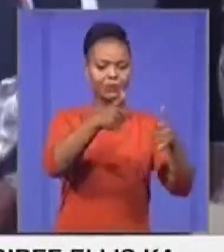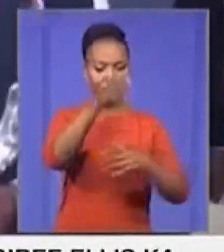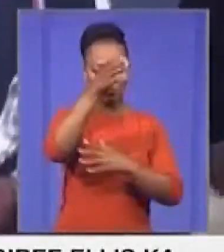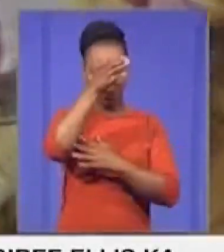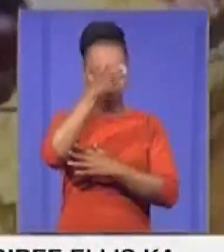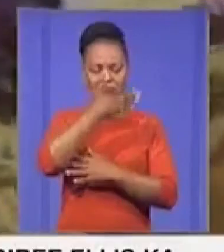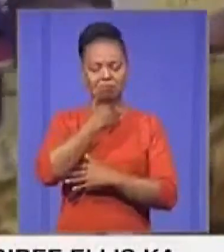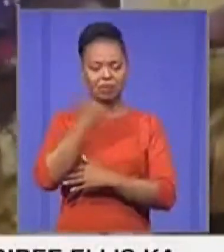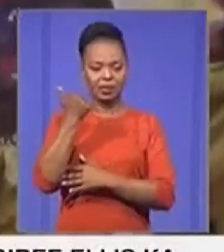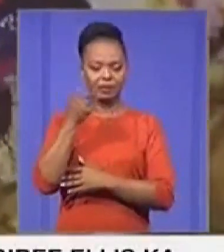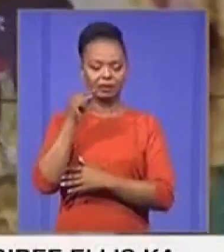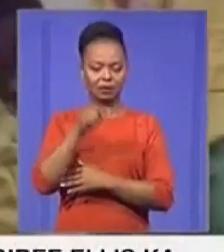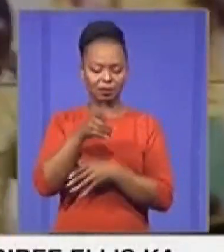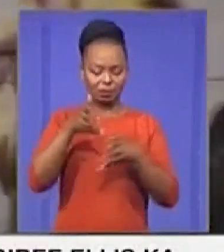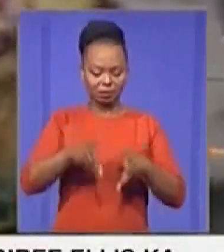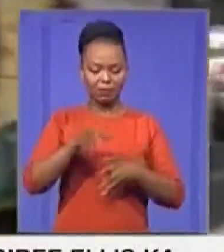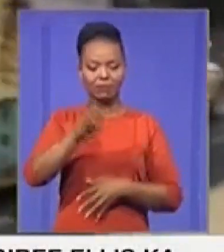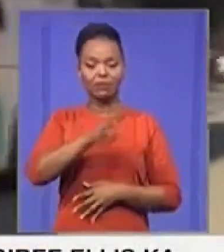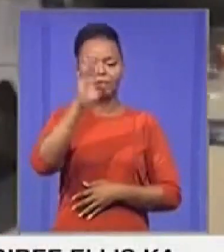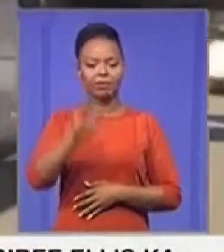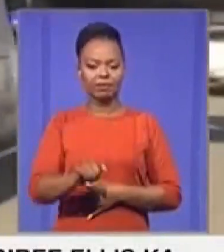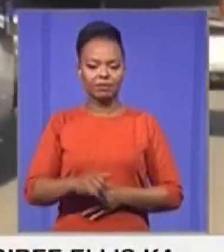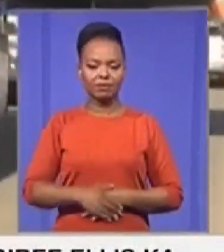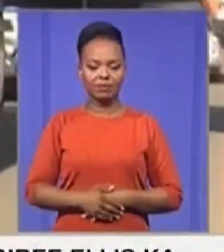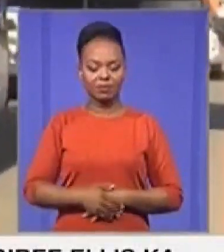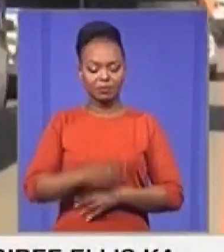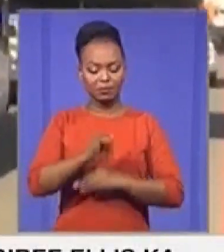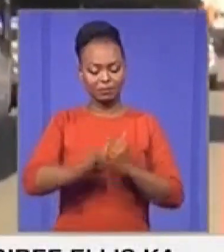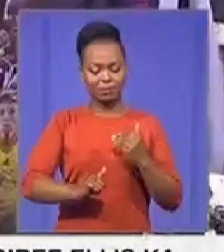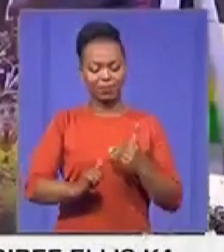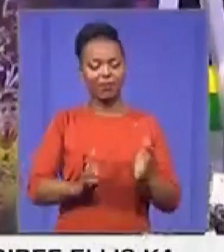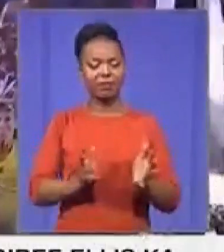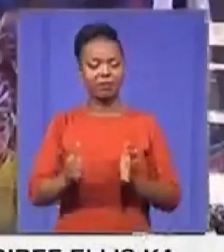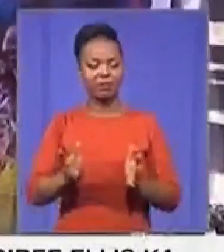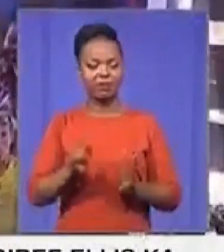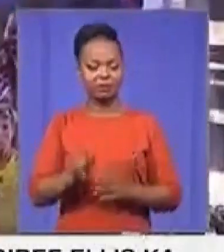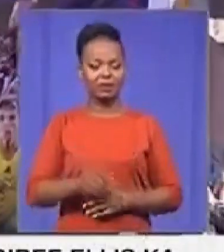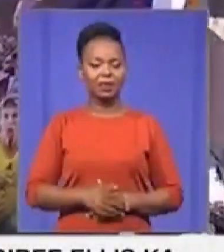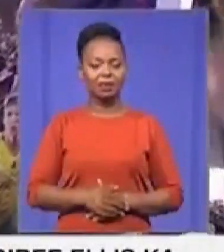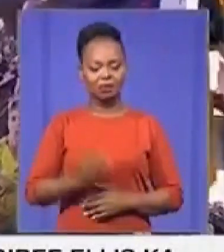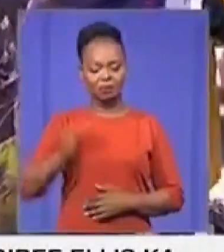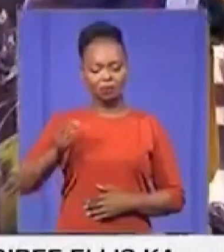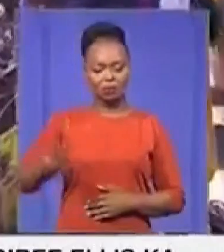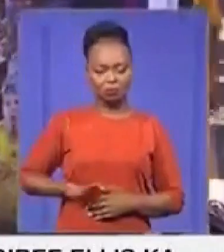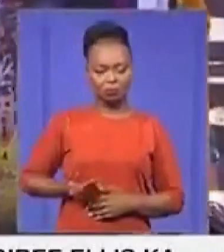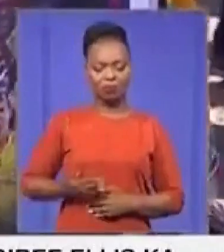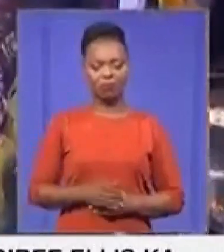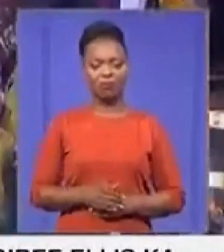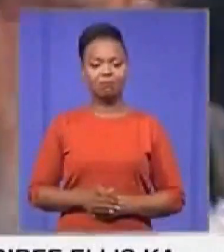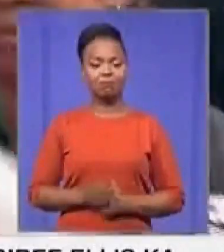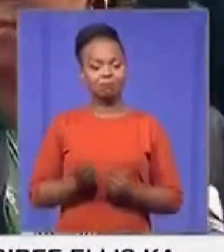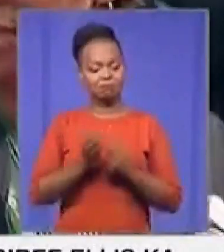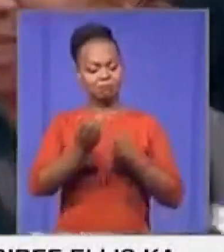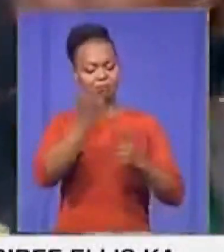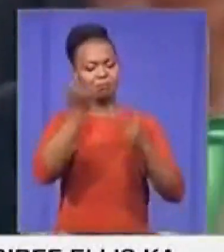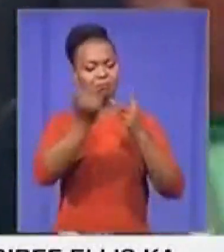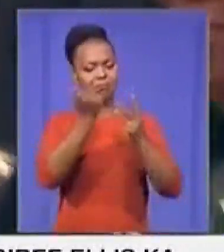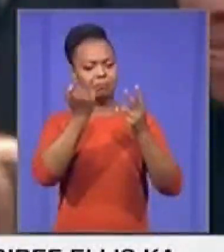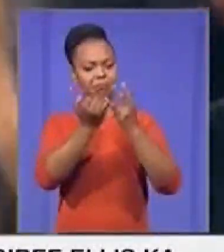ya basadi ka Afrika Borwa. Sefoka se humanwa ke batho bao ba fitlheletsego dikgolo go